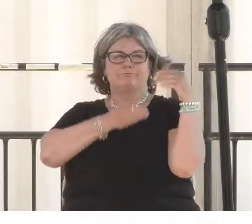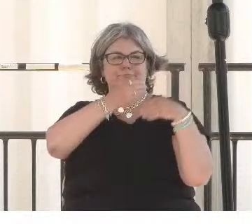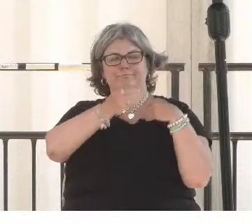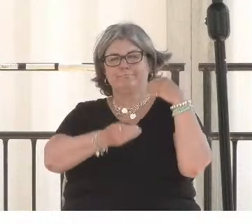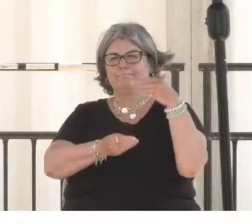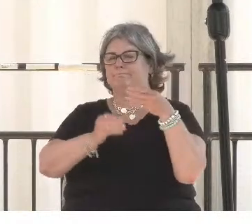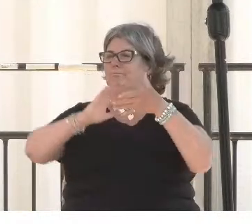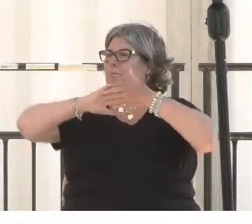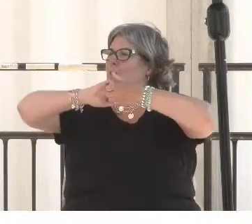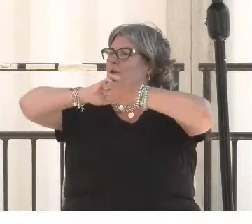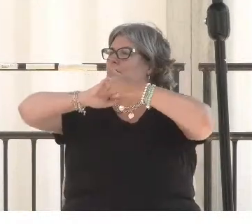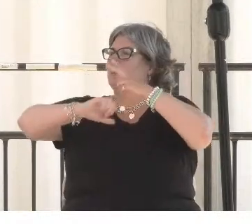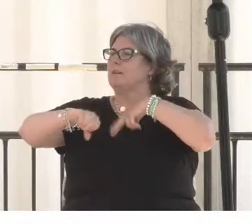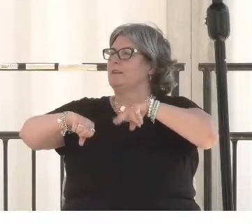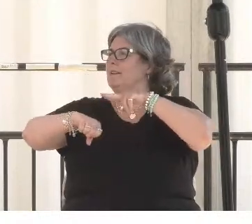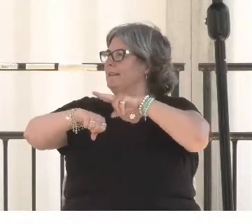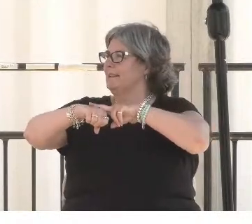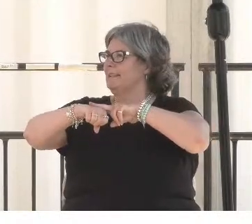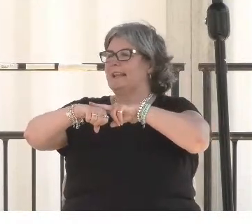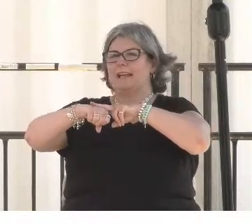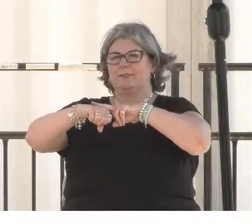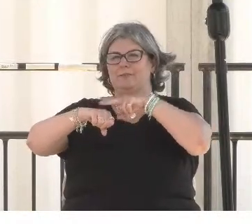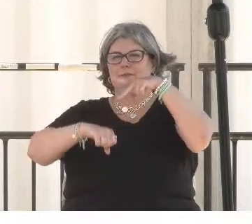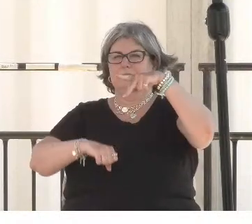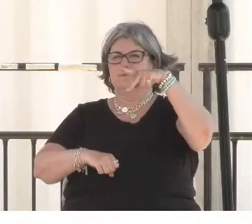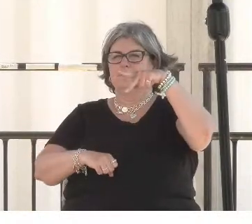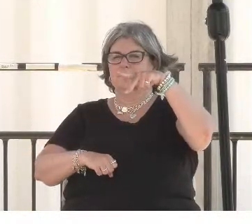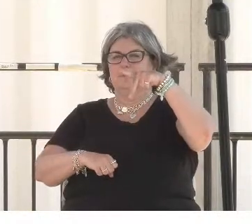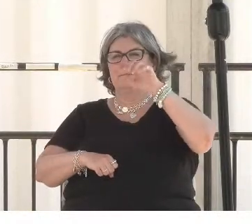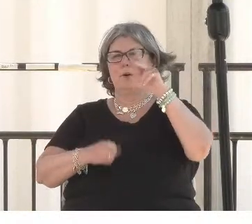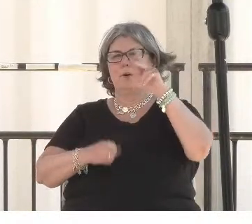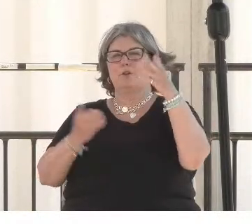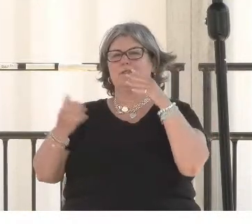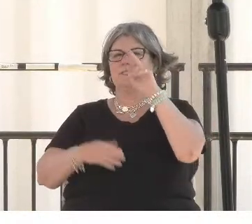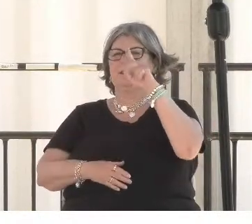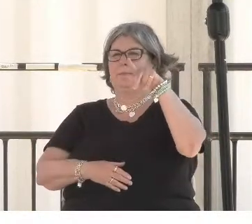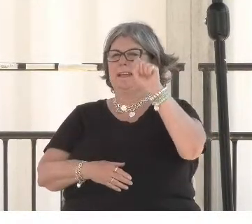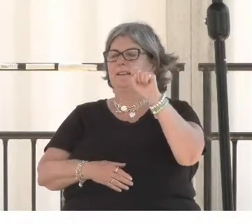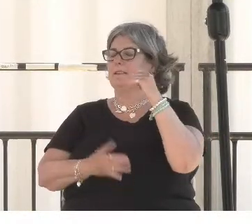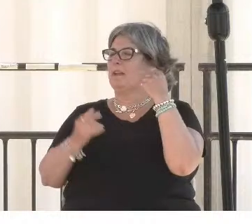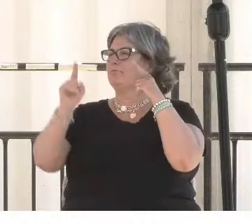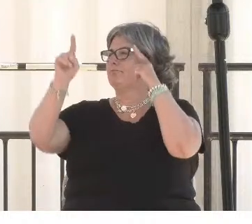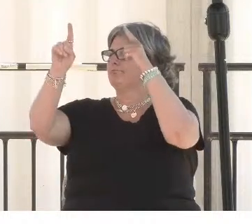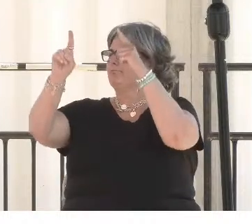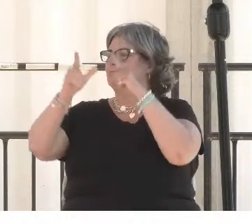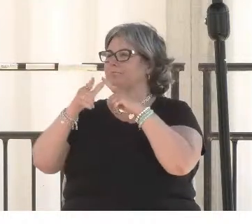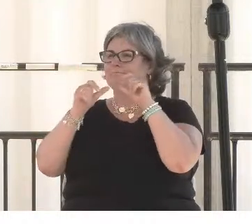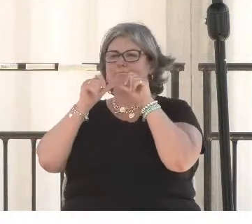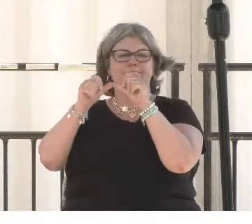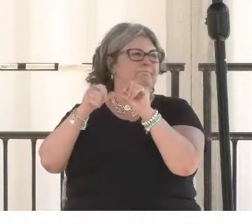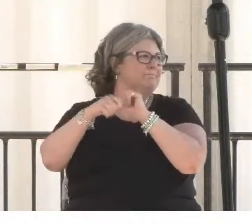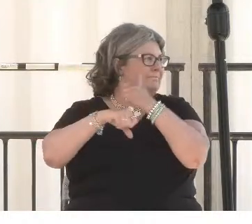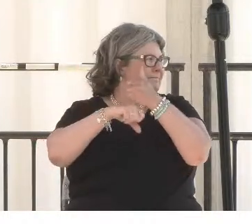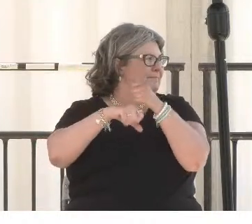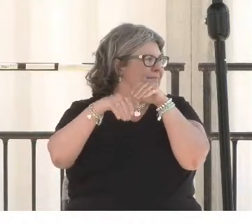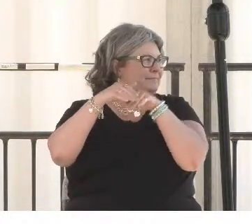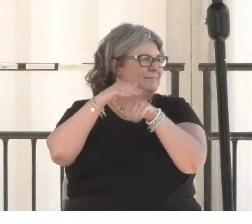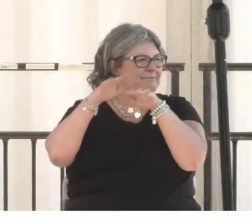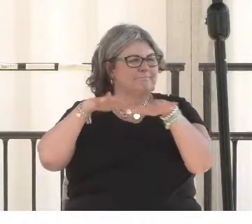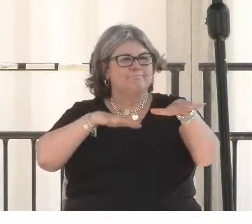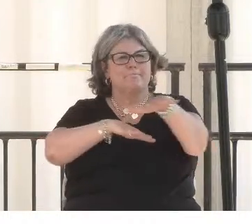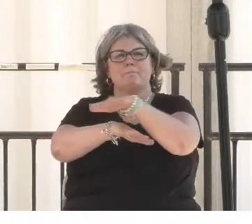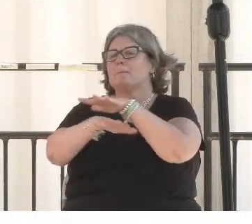Heritage in partnership with the National Park Service. The festival strives to maintain an accessible and